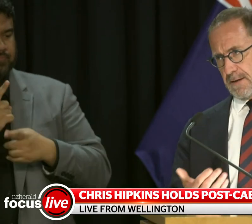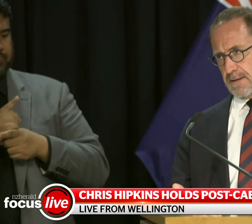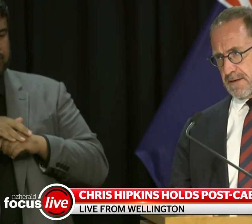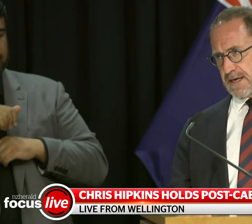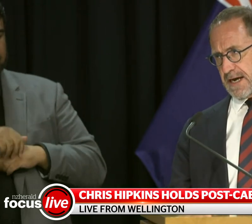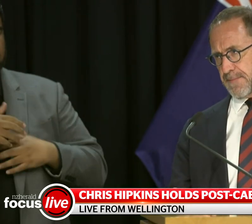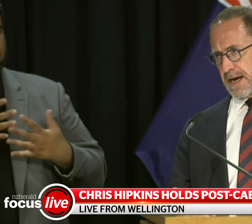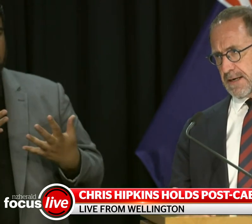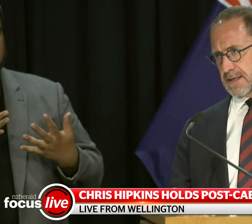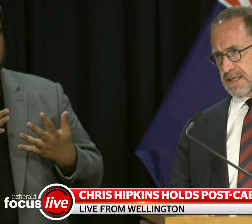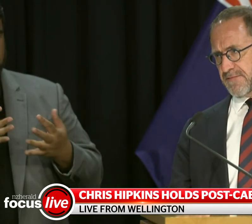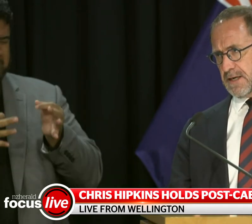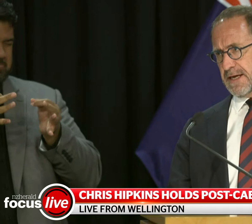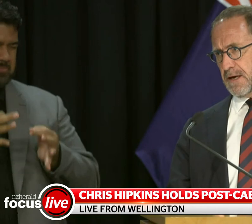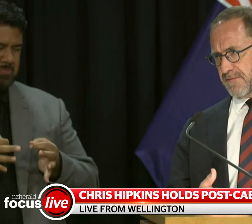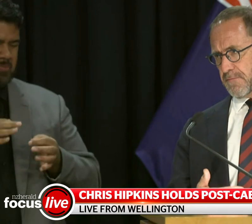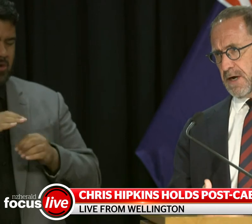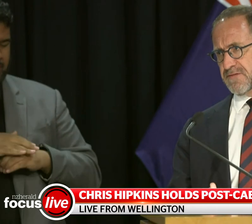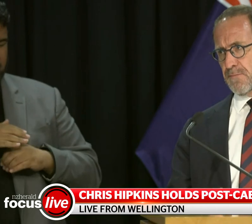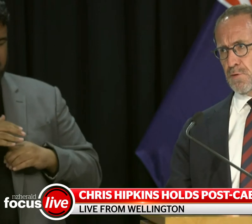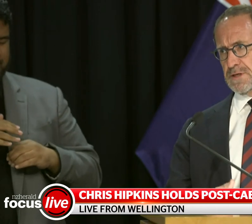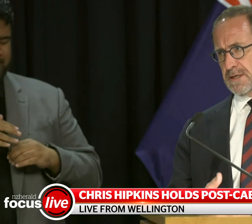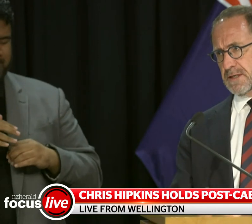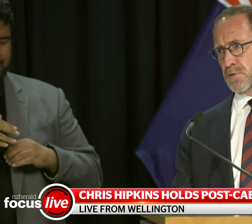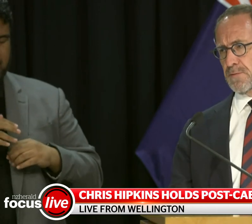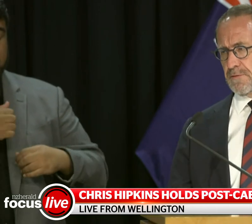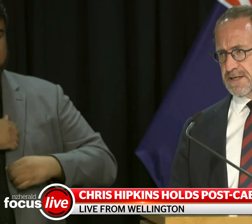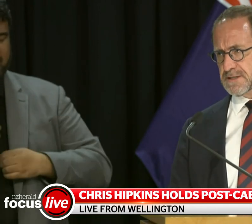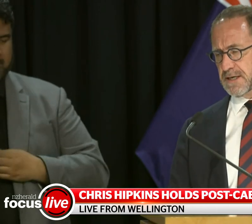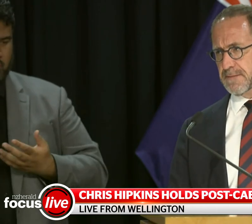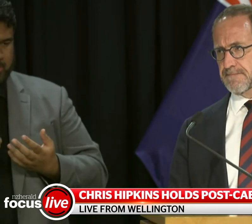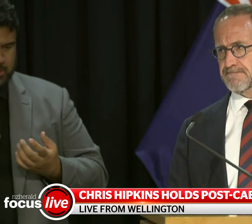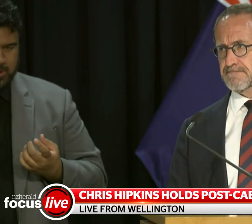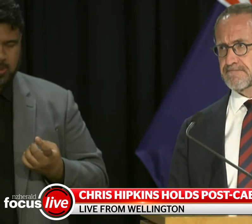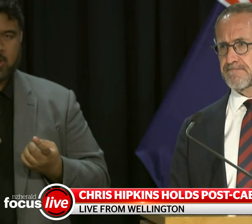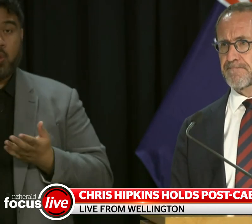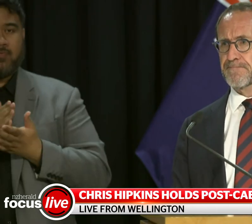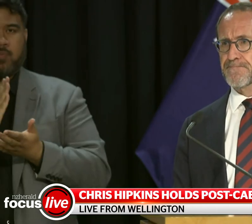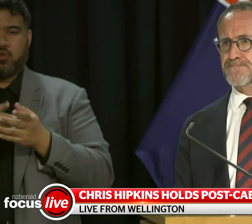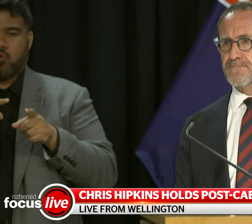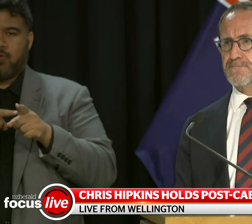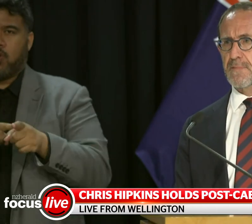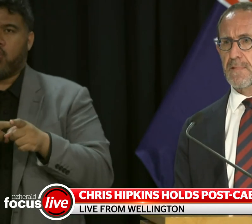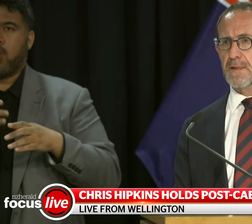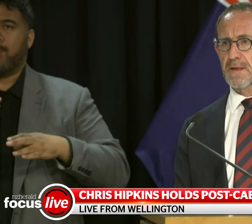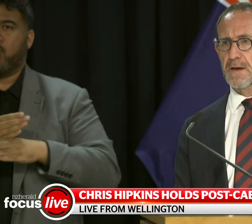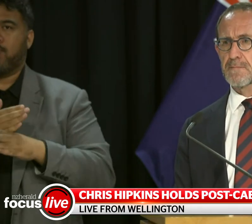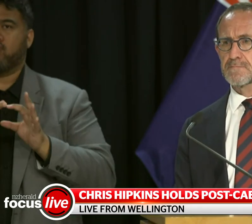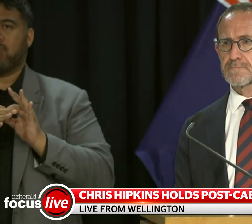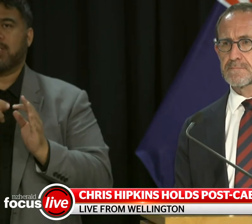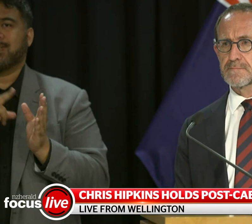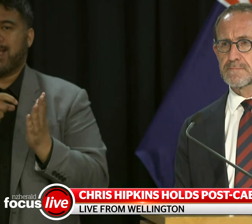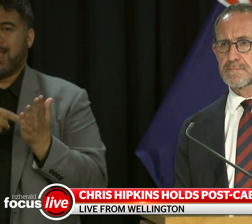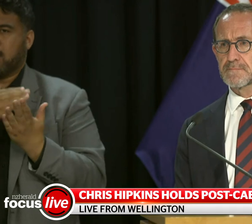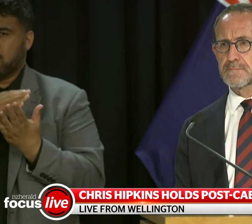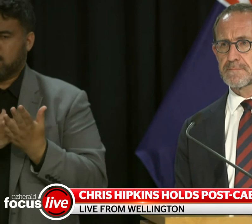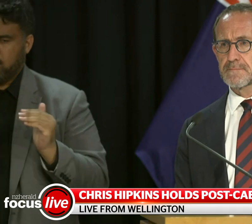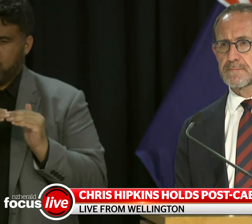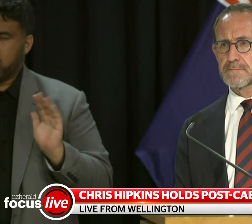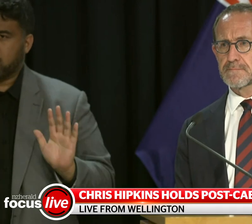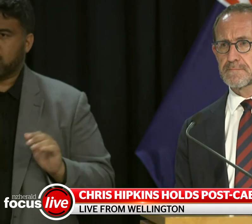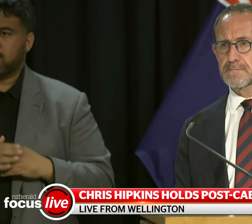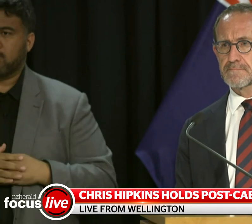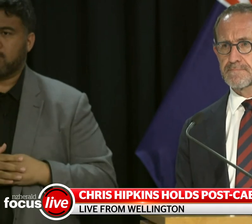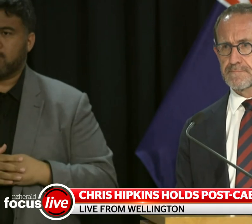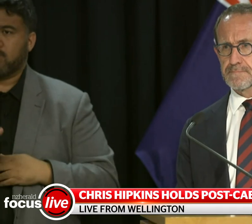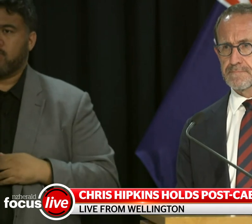that they can't bargain collectively, they don't have the rights of employees under the Employment Relations Act. How long do you until you expect Minister to